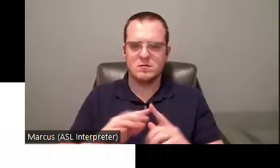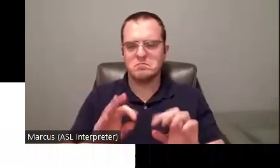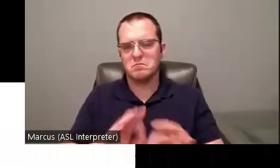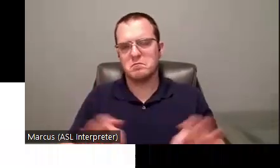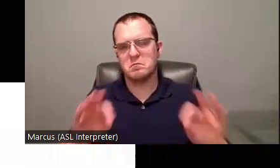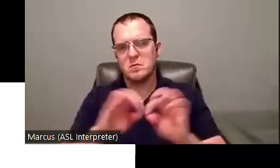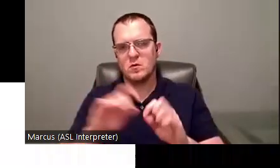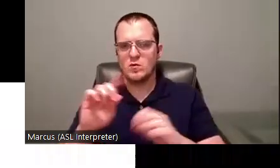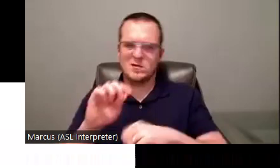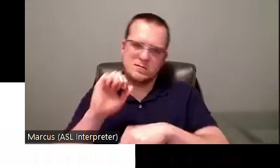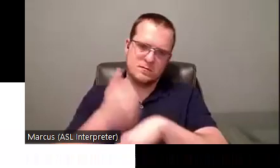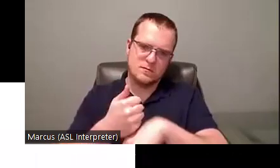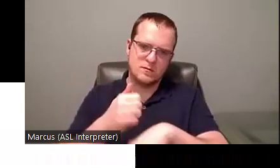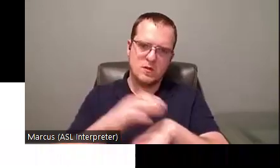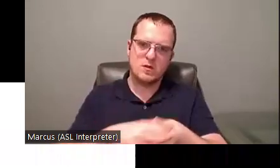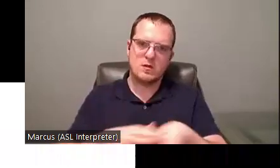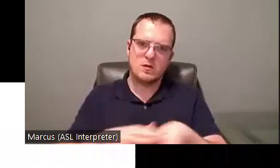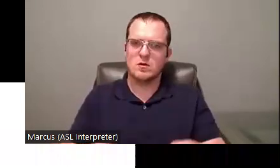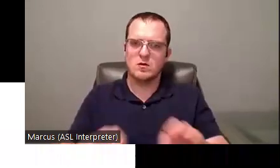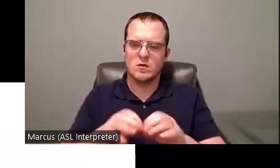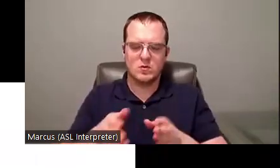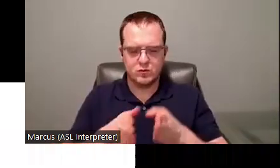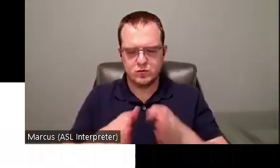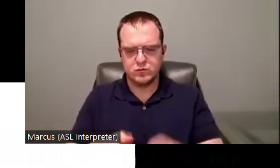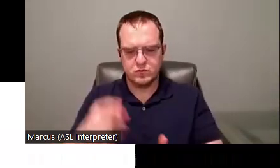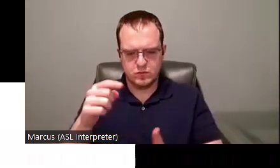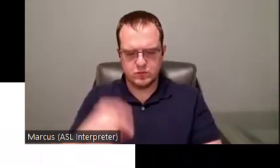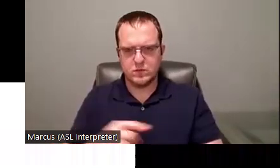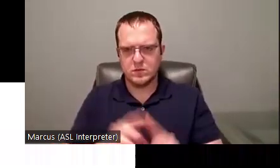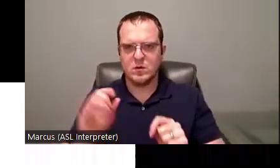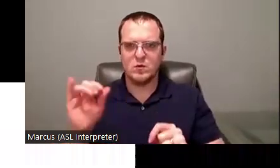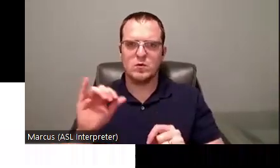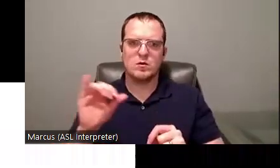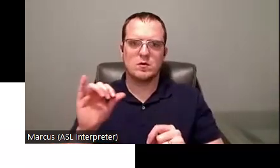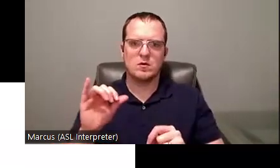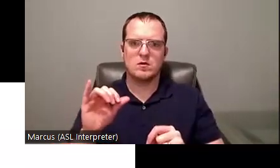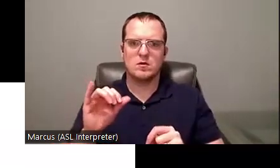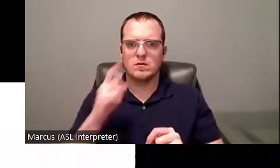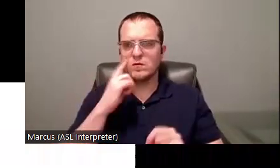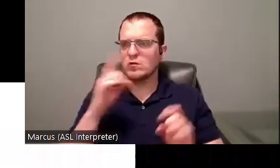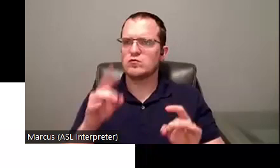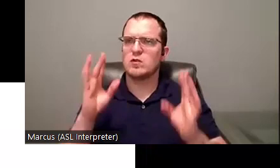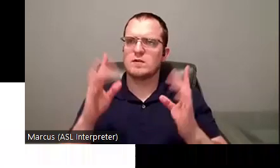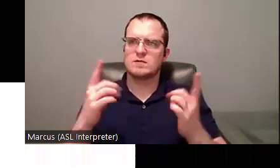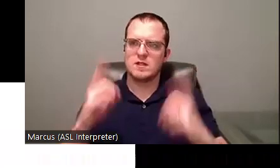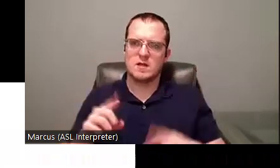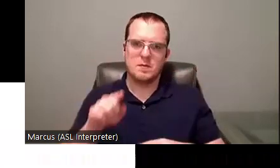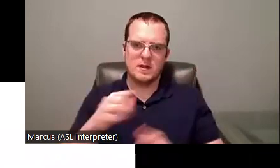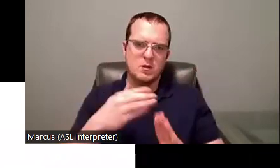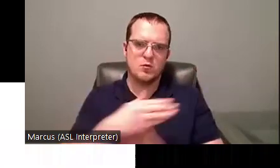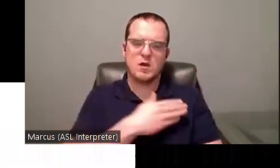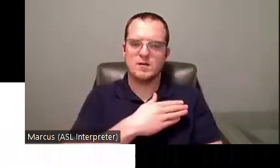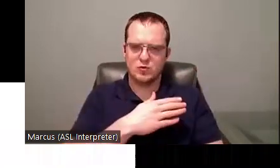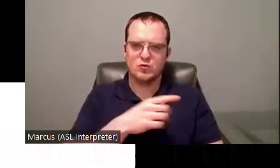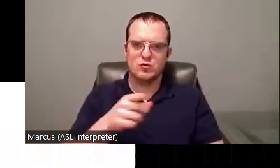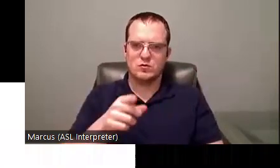this sits, you know, along a critical corridor in the neighborhood, but for the travesties of what happened there prior, to make sure